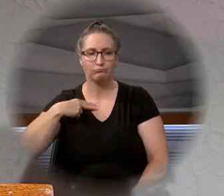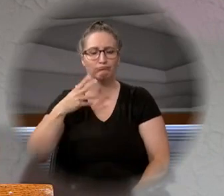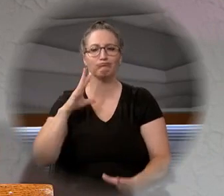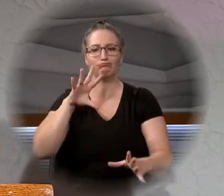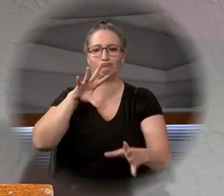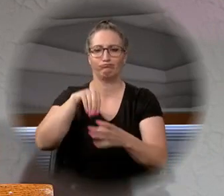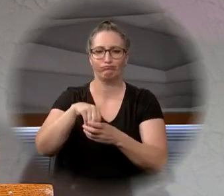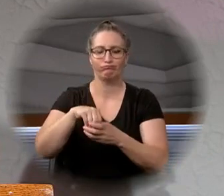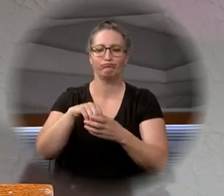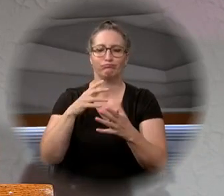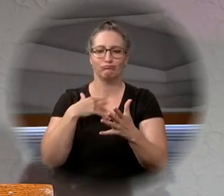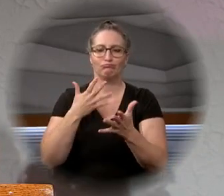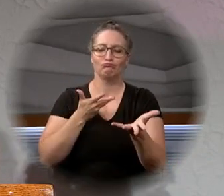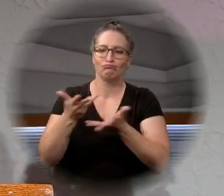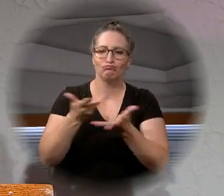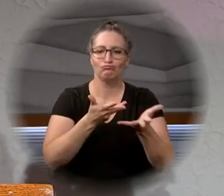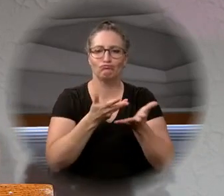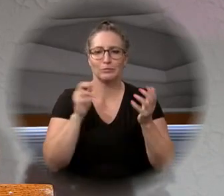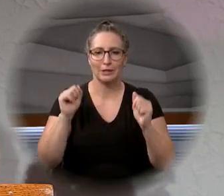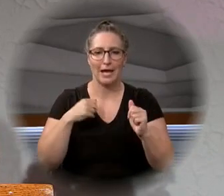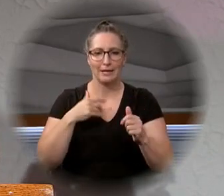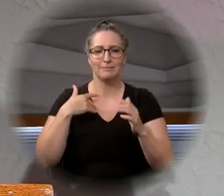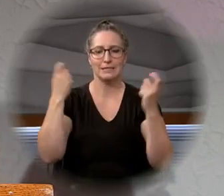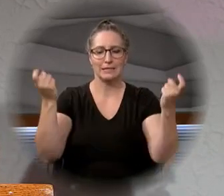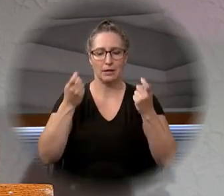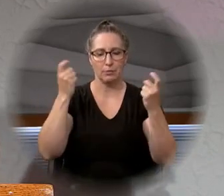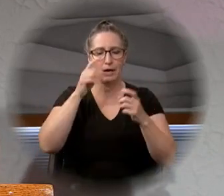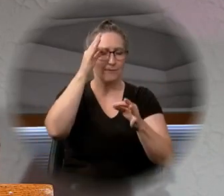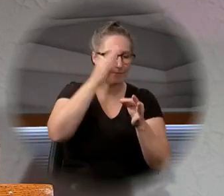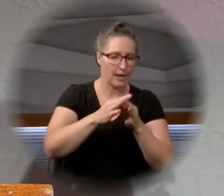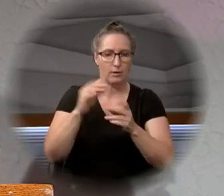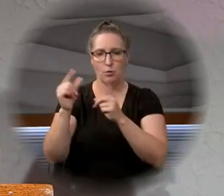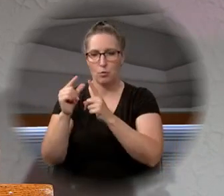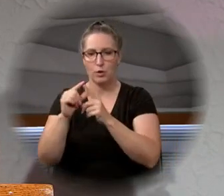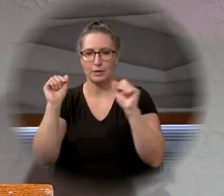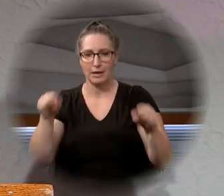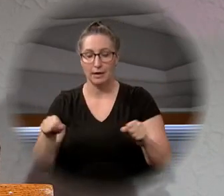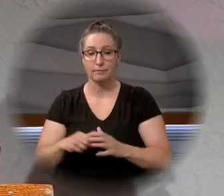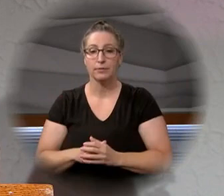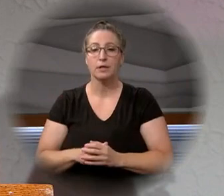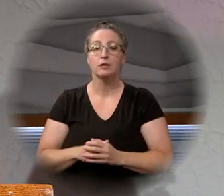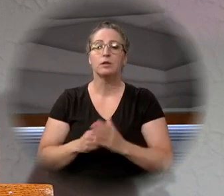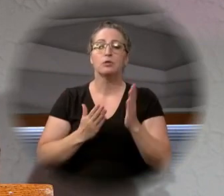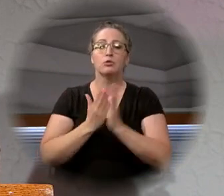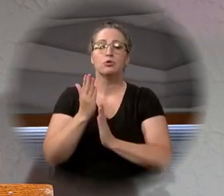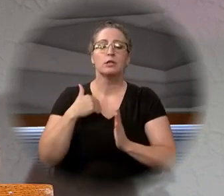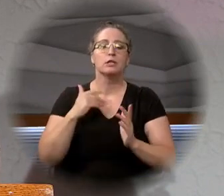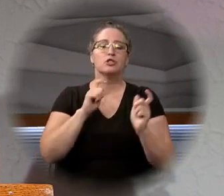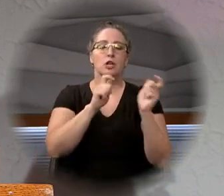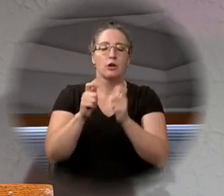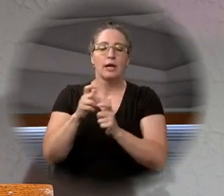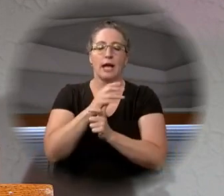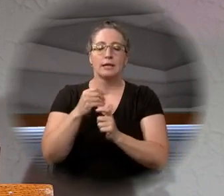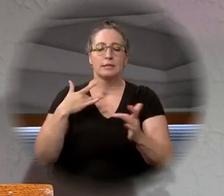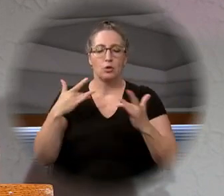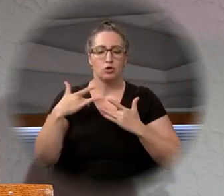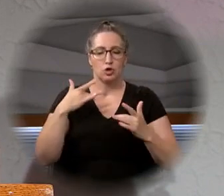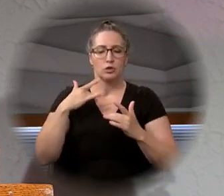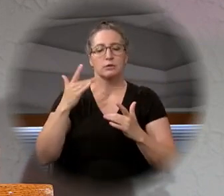were able to share with us in this celebration of faith and word. Through the generosity and social concern of the